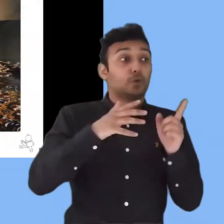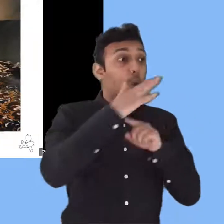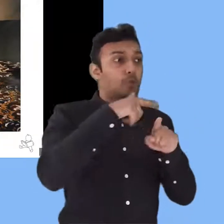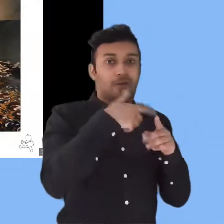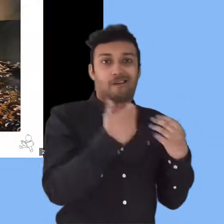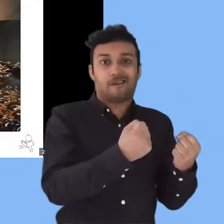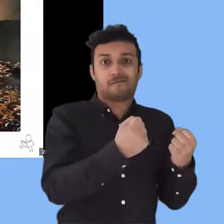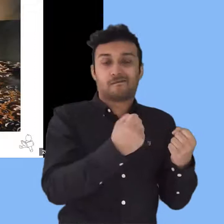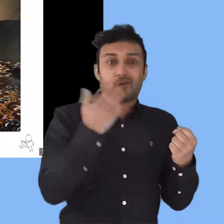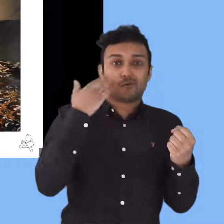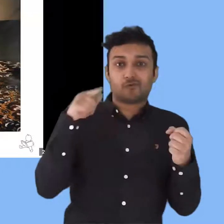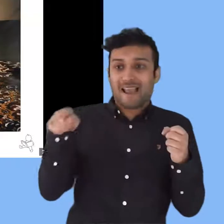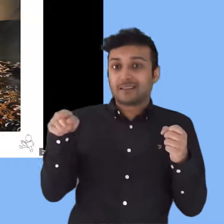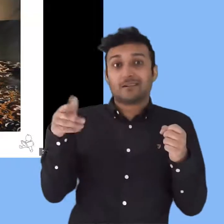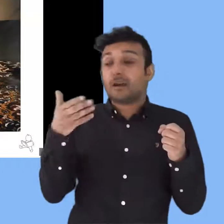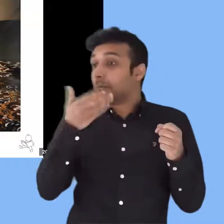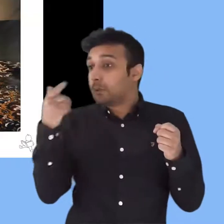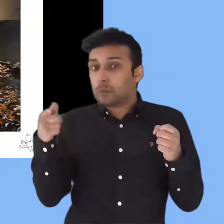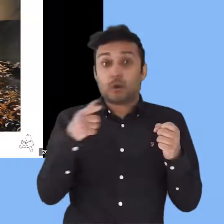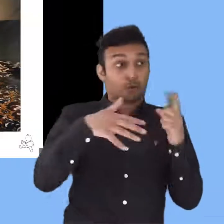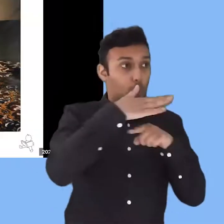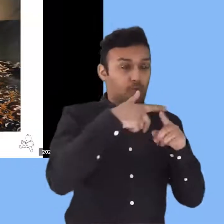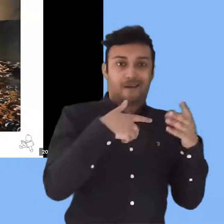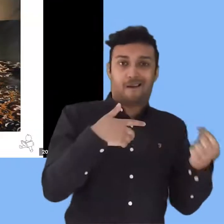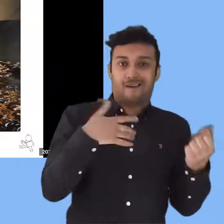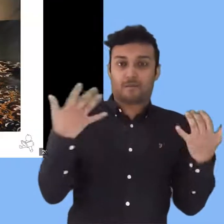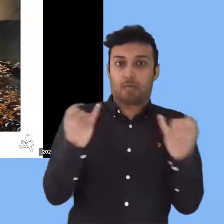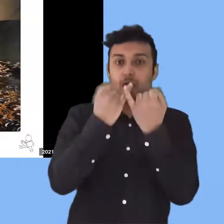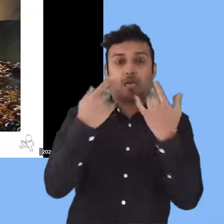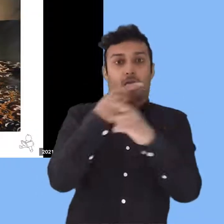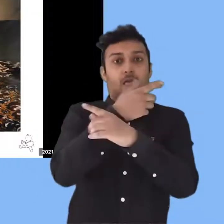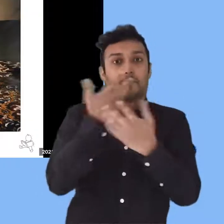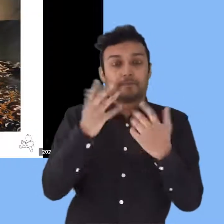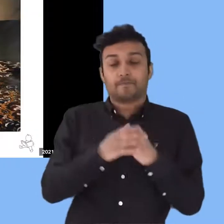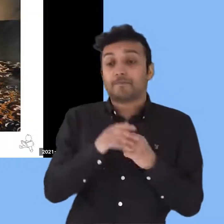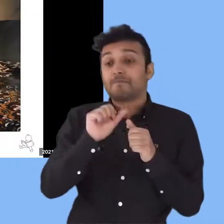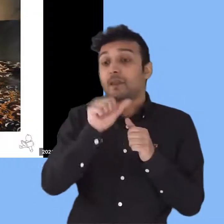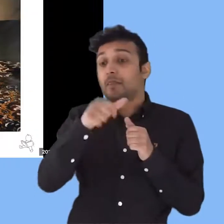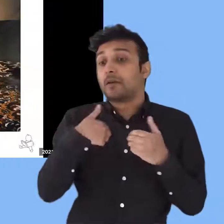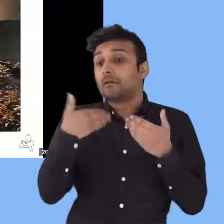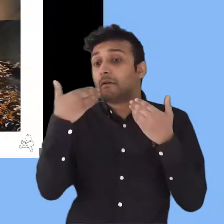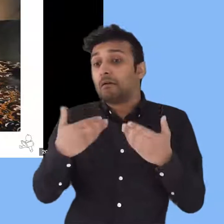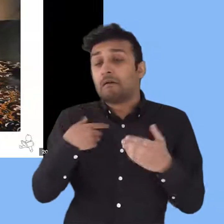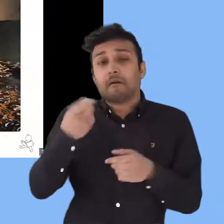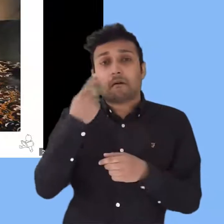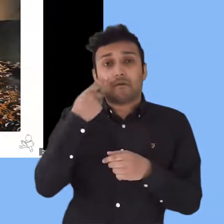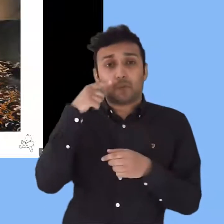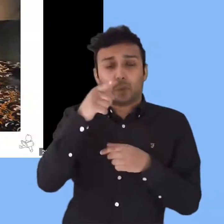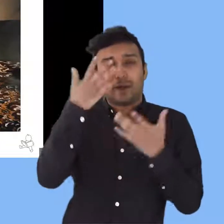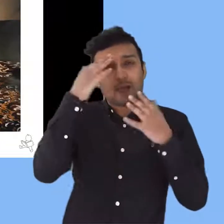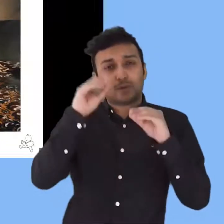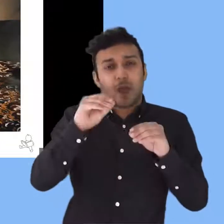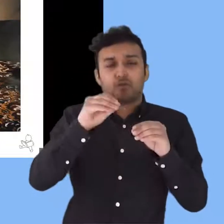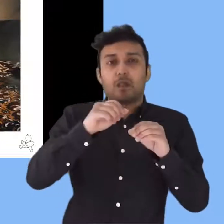we can understand those kinds of tensions. Then we'll move on more precisely to educational spaces. So we'll look at the kind of broad